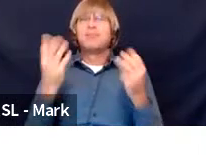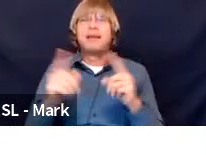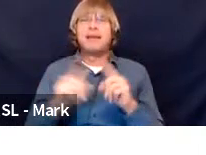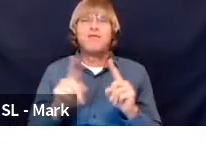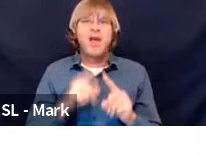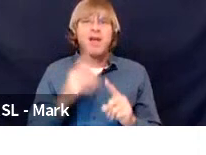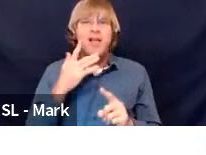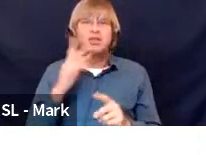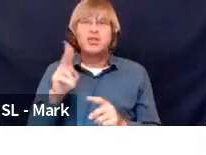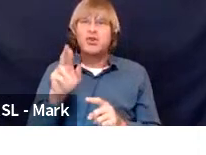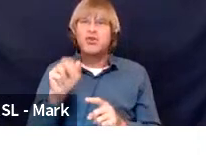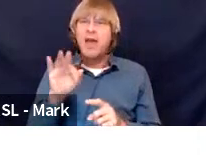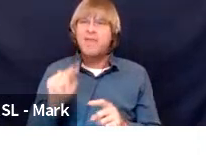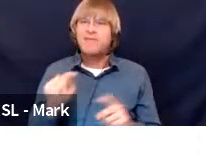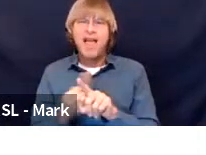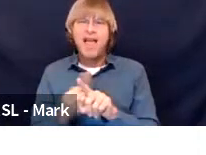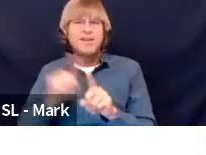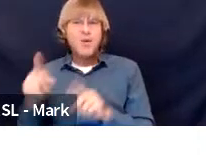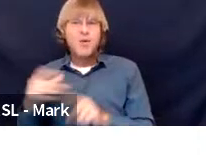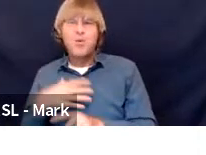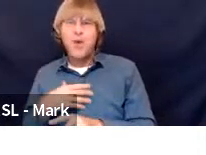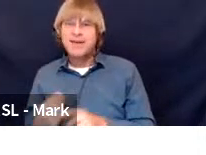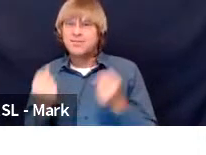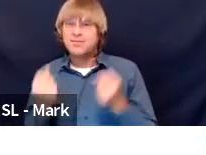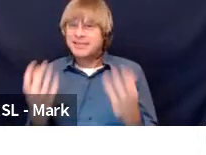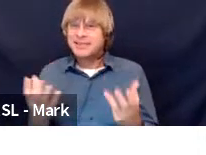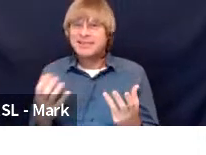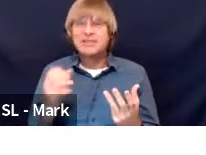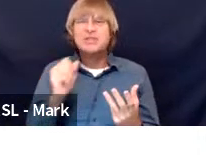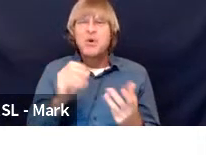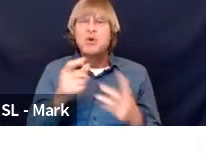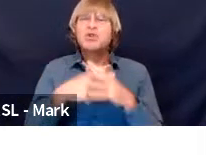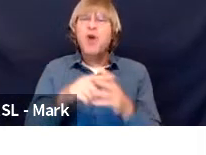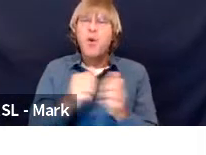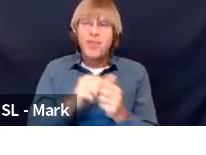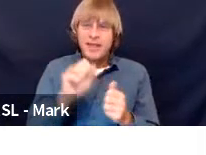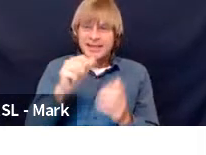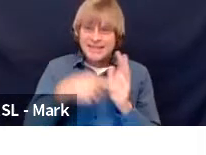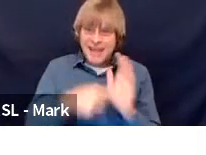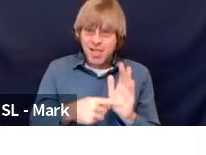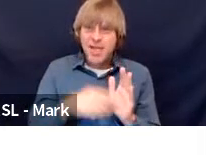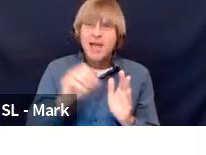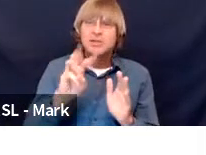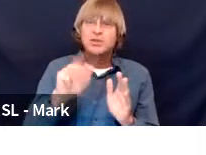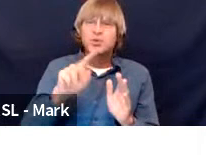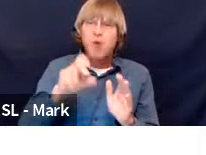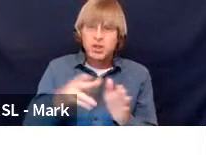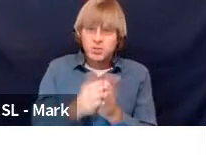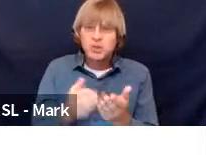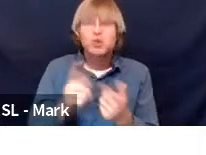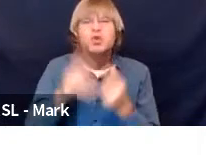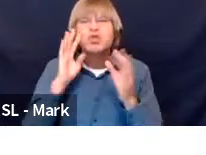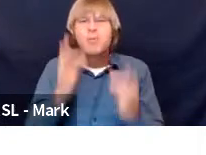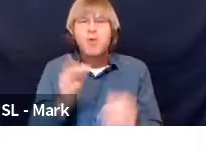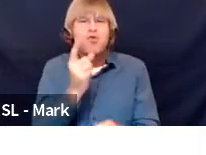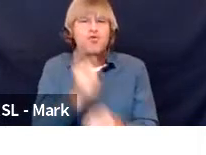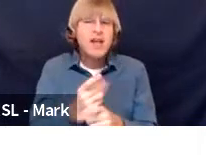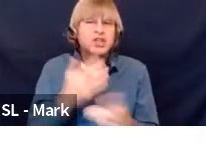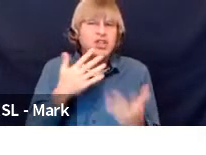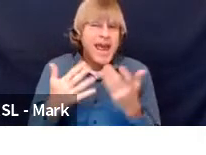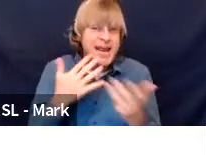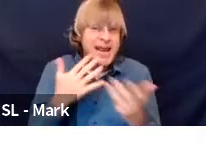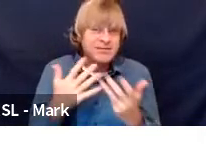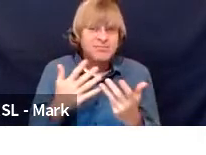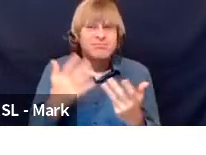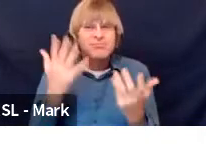of craft as there are whites. So again, start with samples and swatch books to determine the right shade of craft